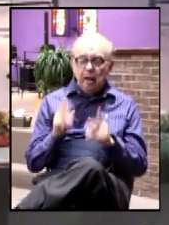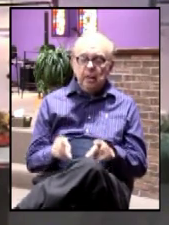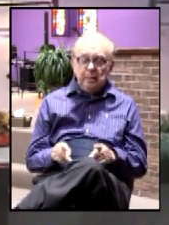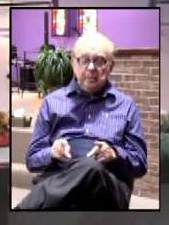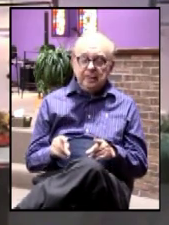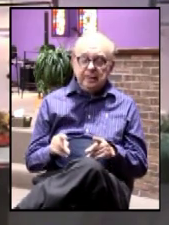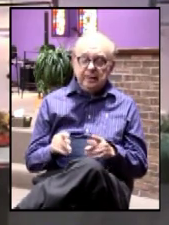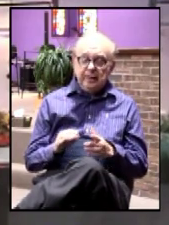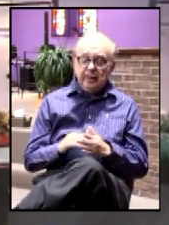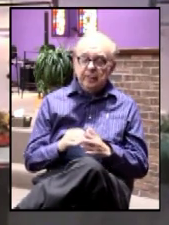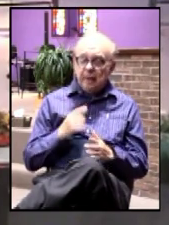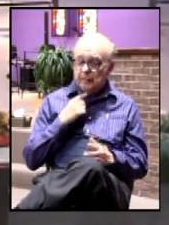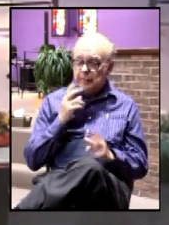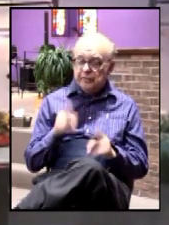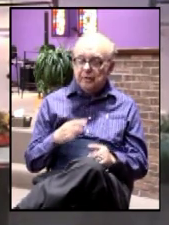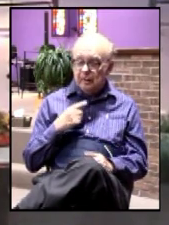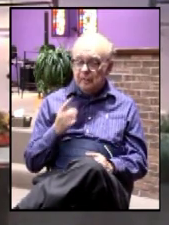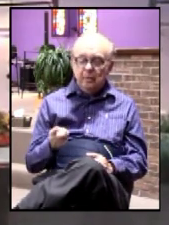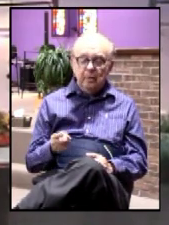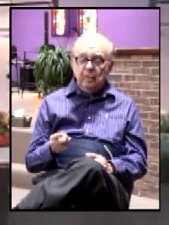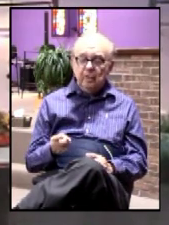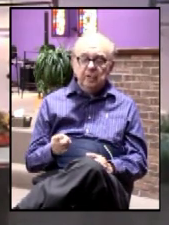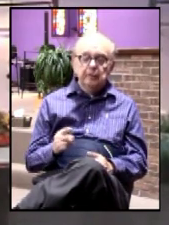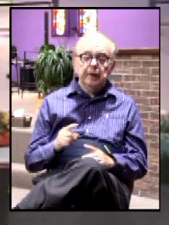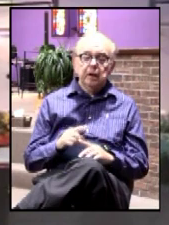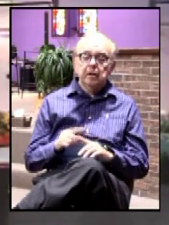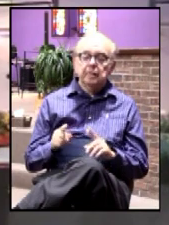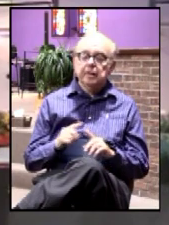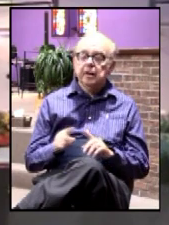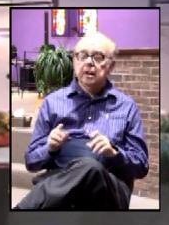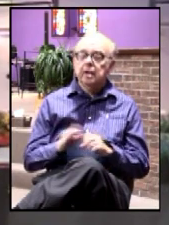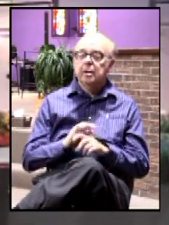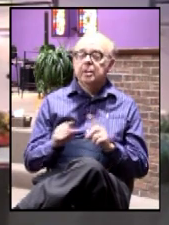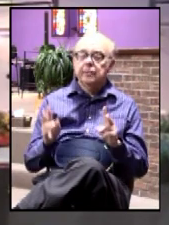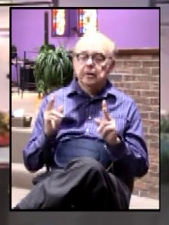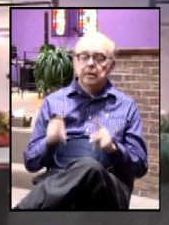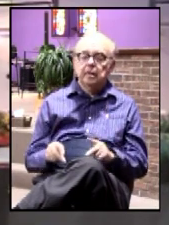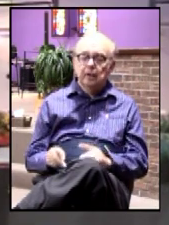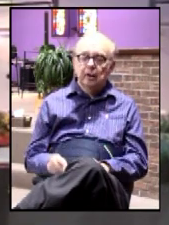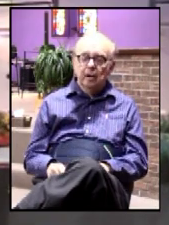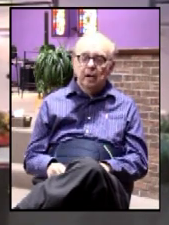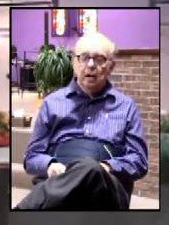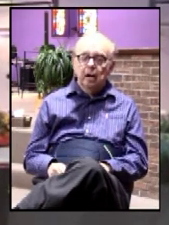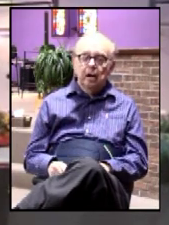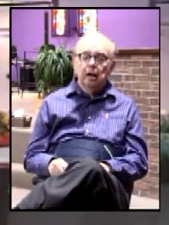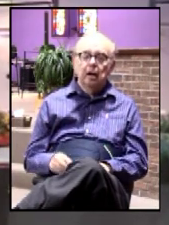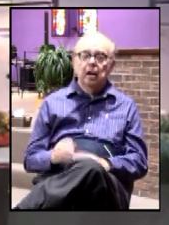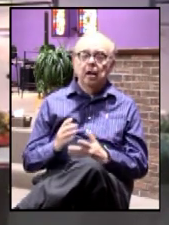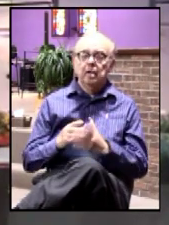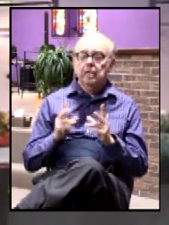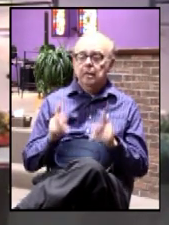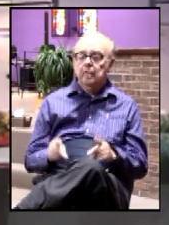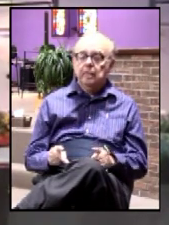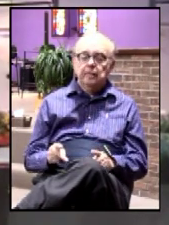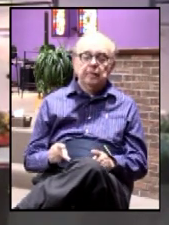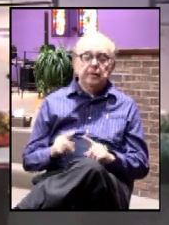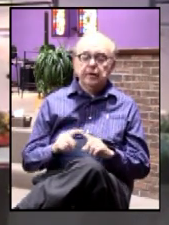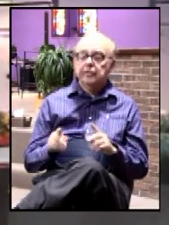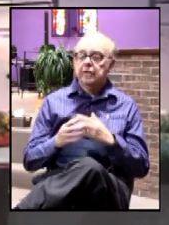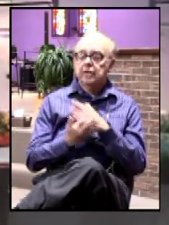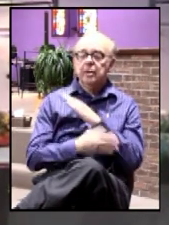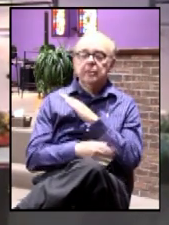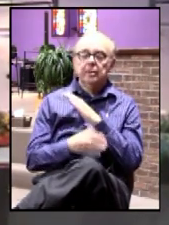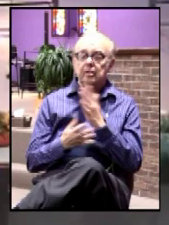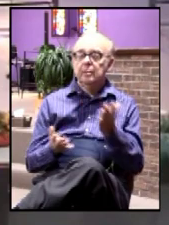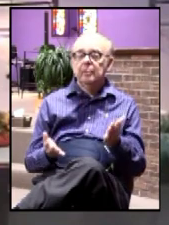person that they say they are. It could be somebody totally different. It could be somebody from Japan or Saudi